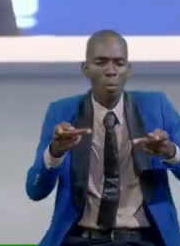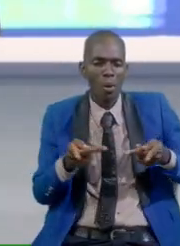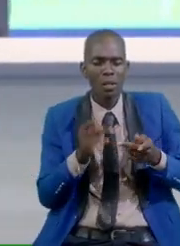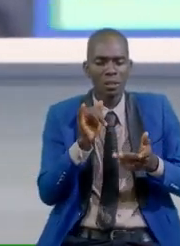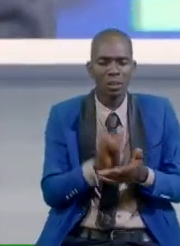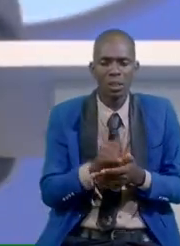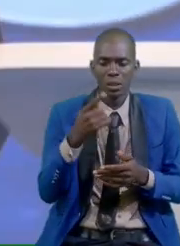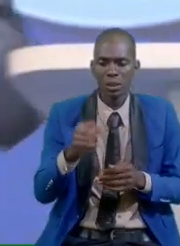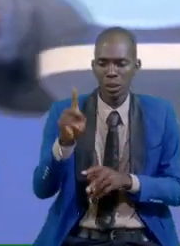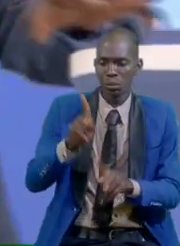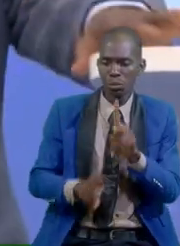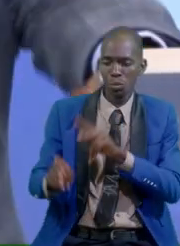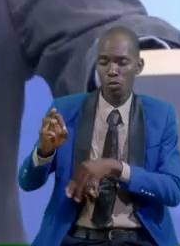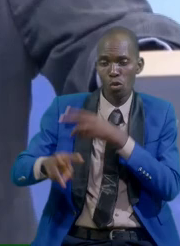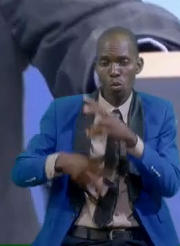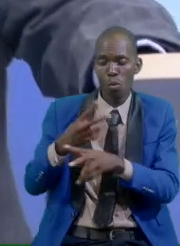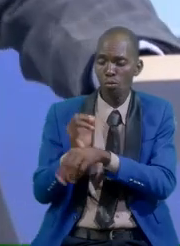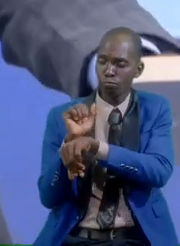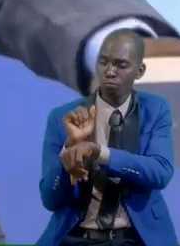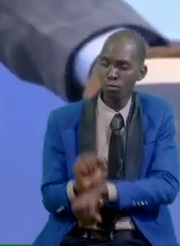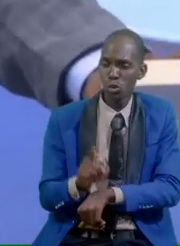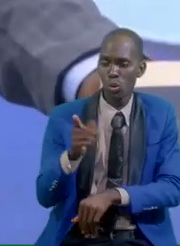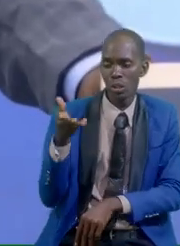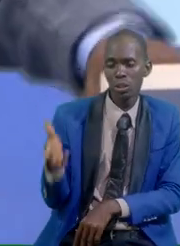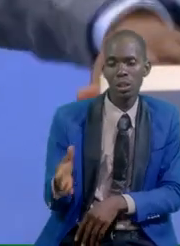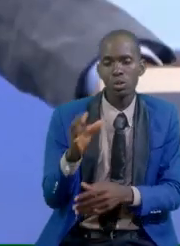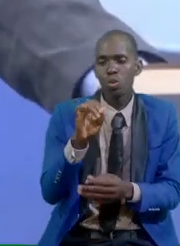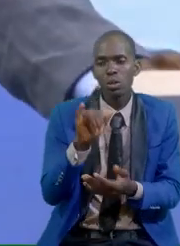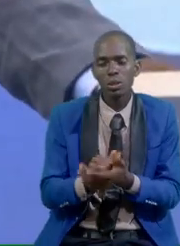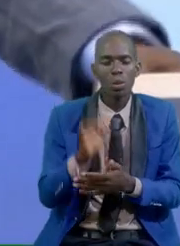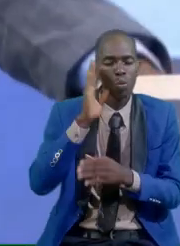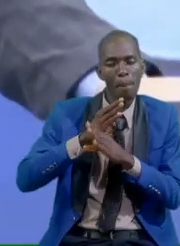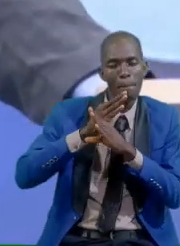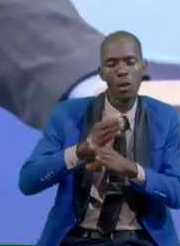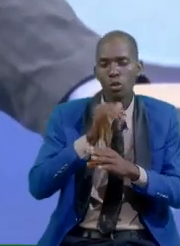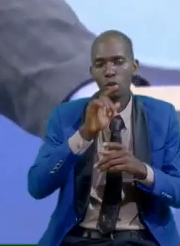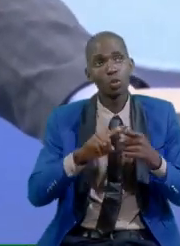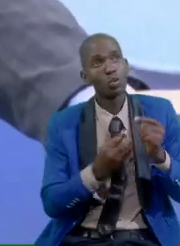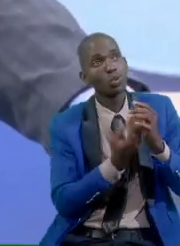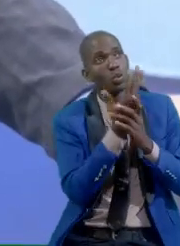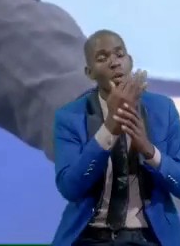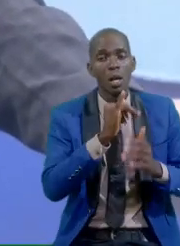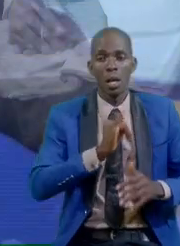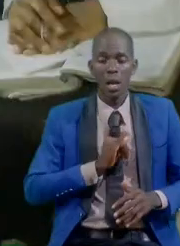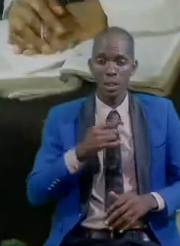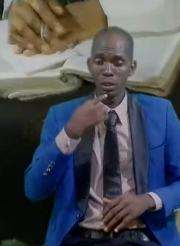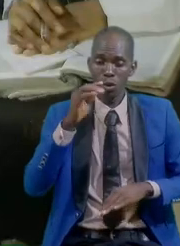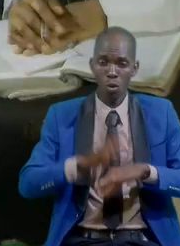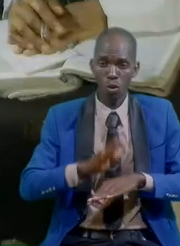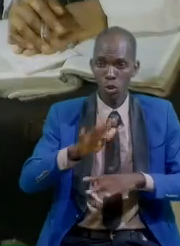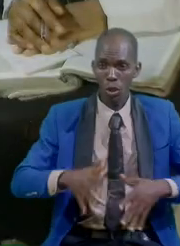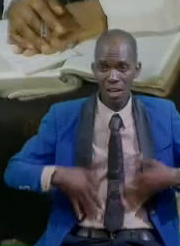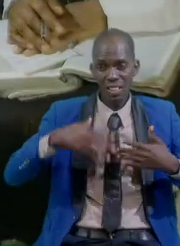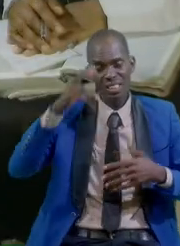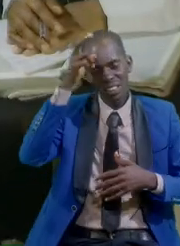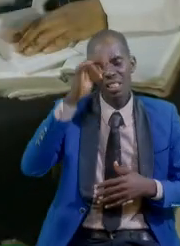so that you will not get to where you are going. I say on your life, Satan is